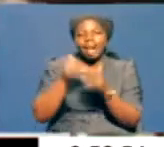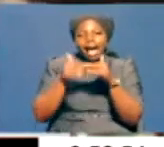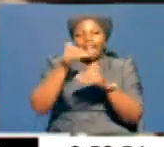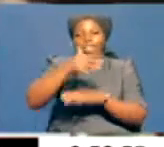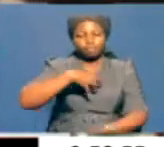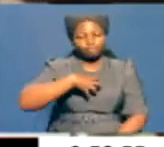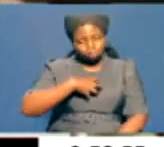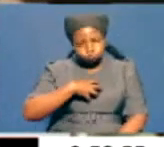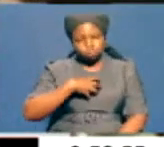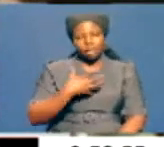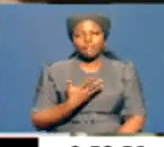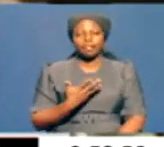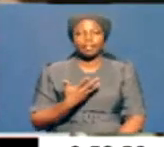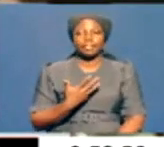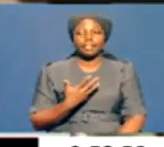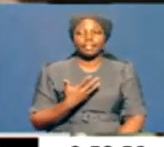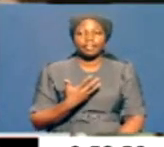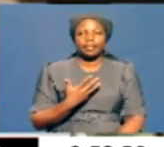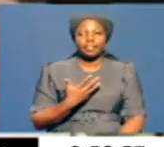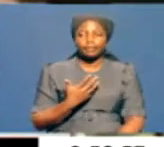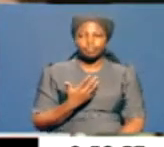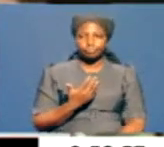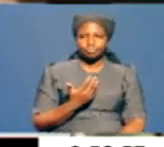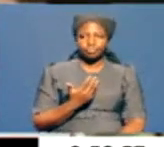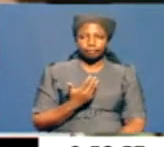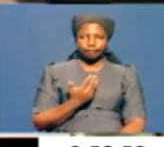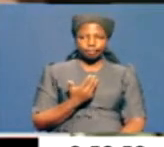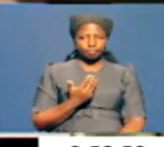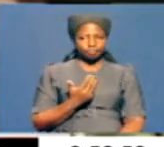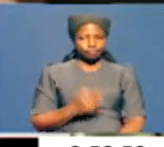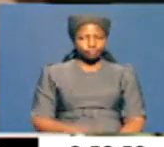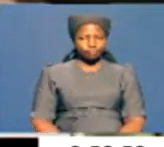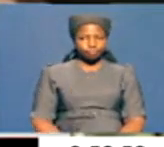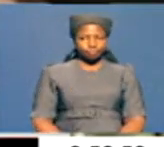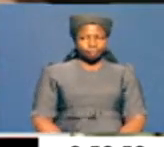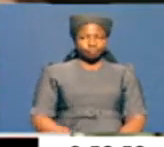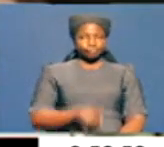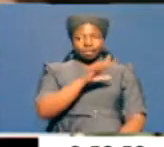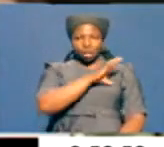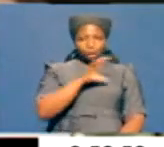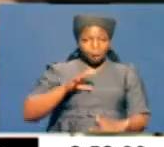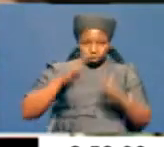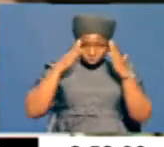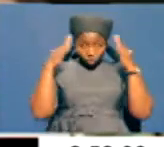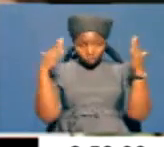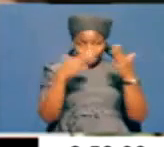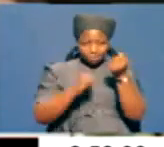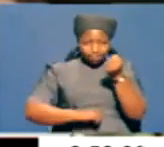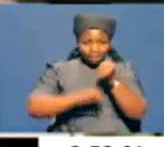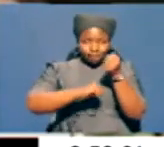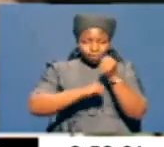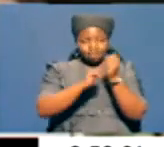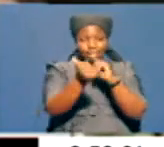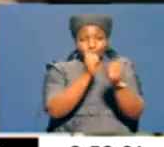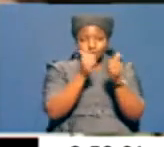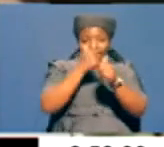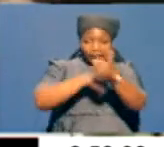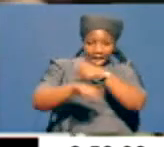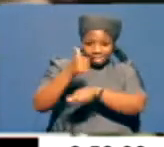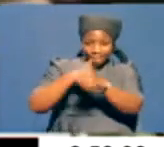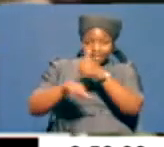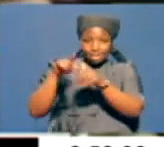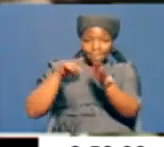committed as your Commissioner General to supporting sporting activities in the service and will